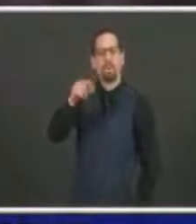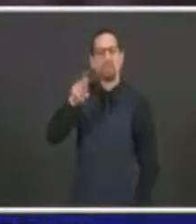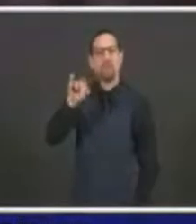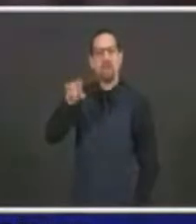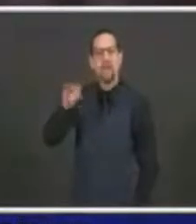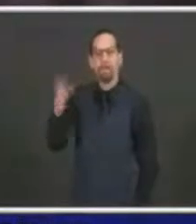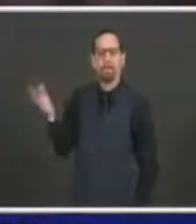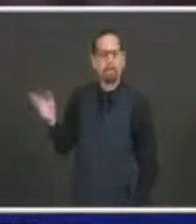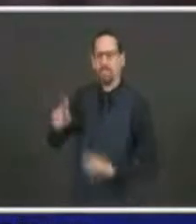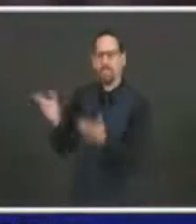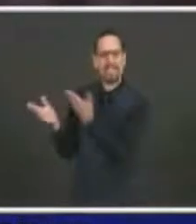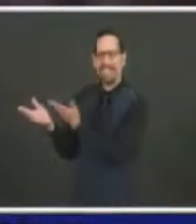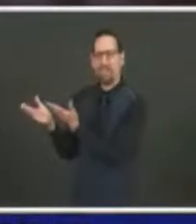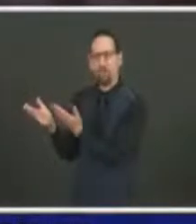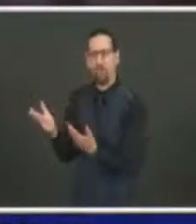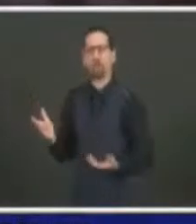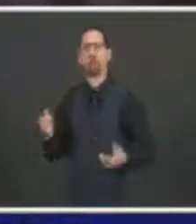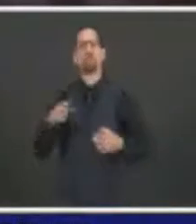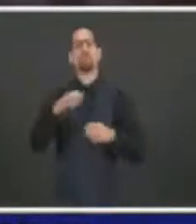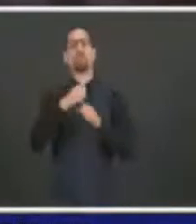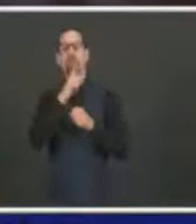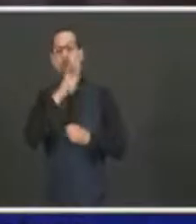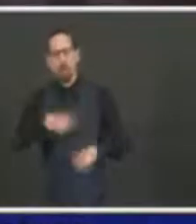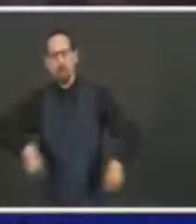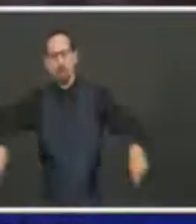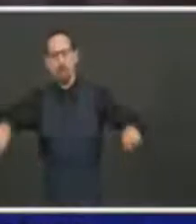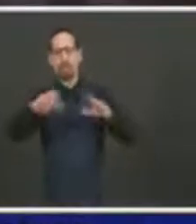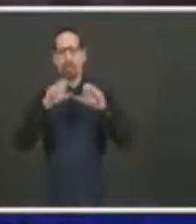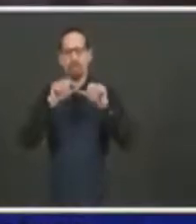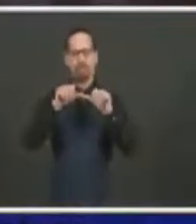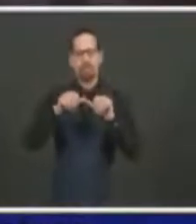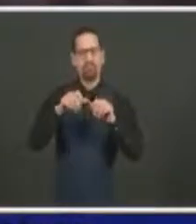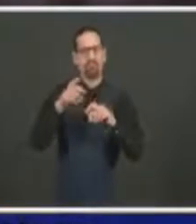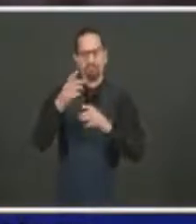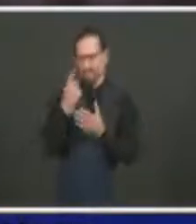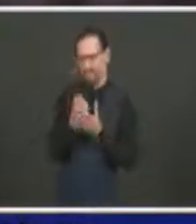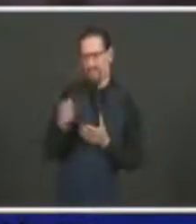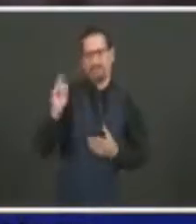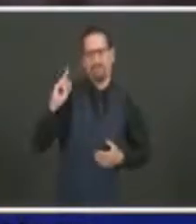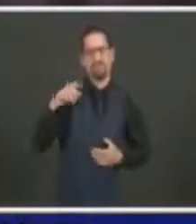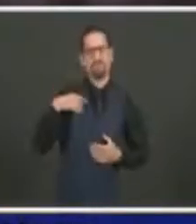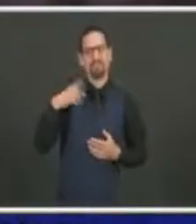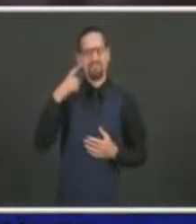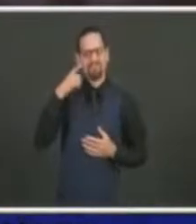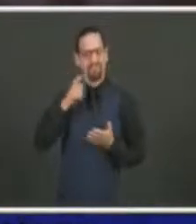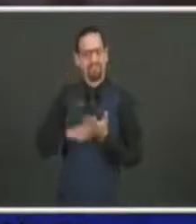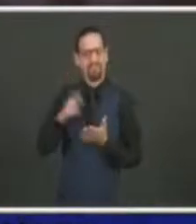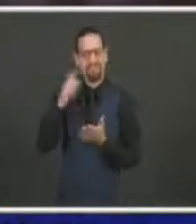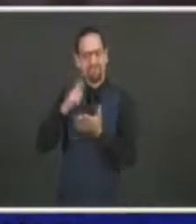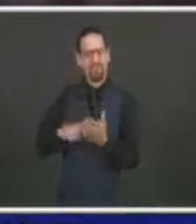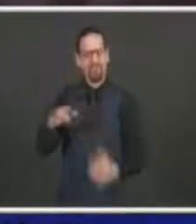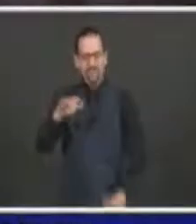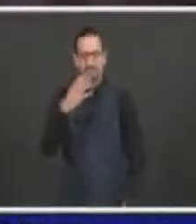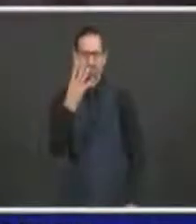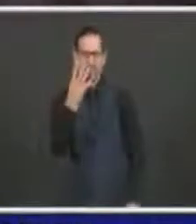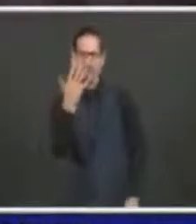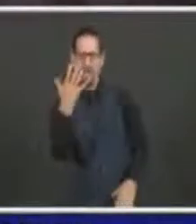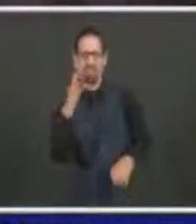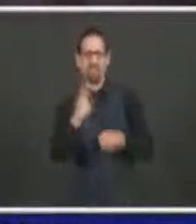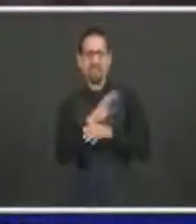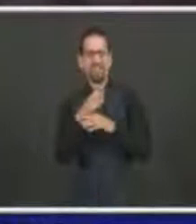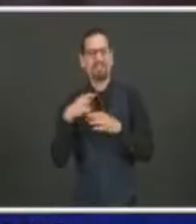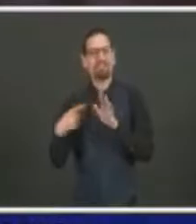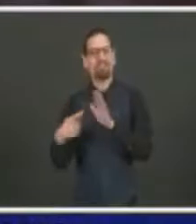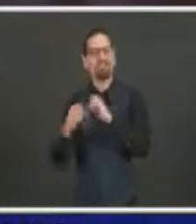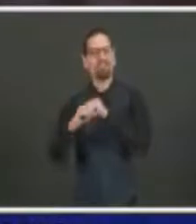also I'm trying to highlight the good actors. So one day last week, I just talked about 4 or 5 businesses that were doing an awesome job.